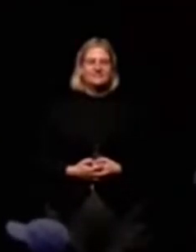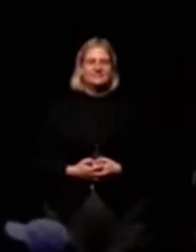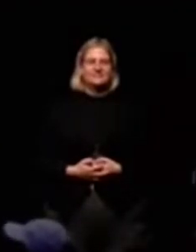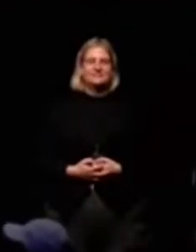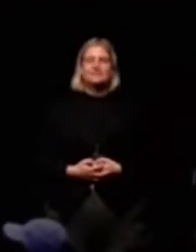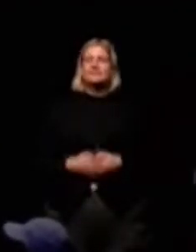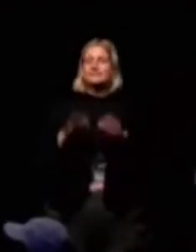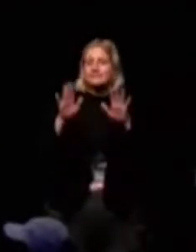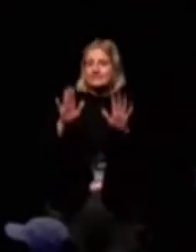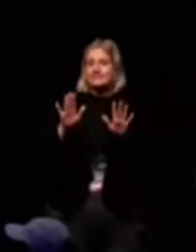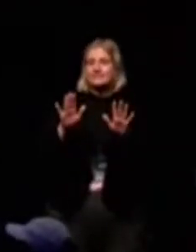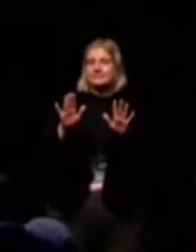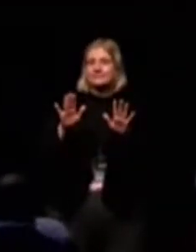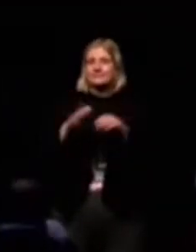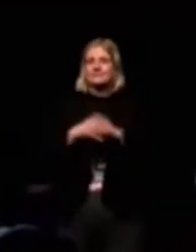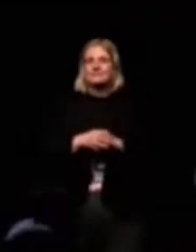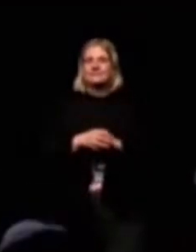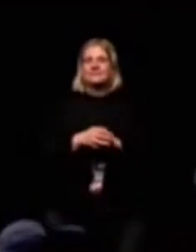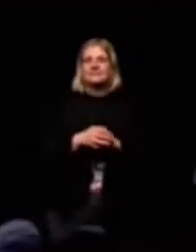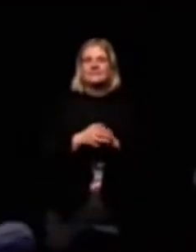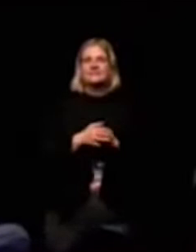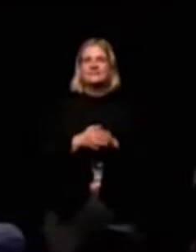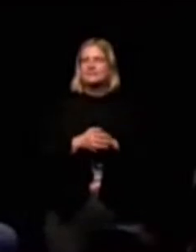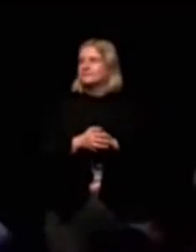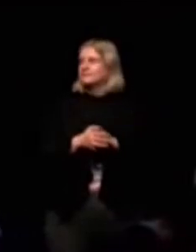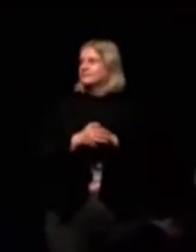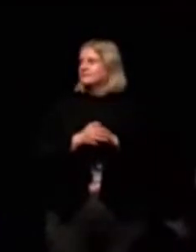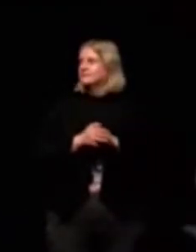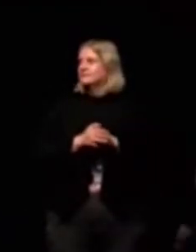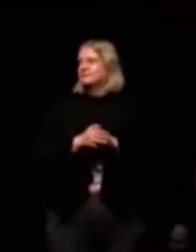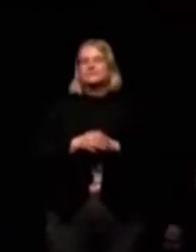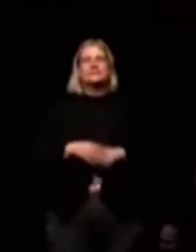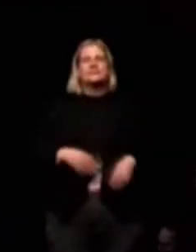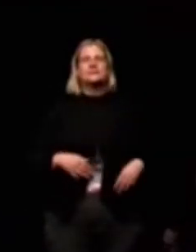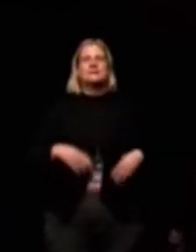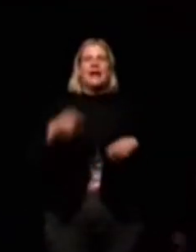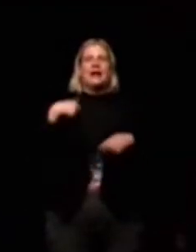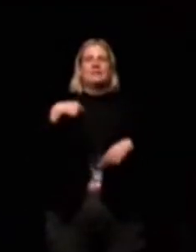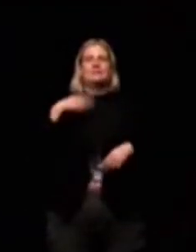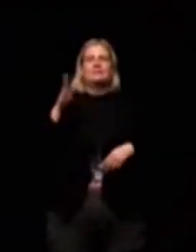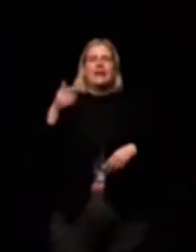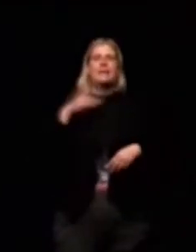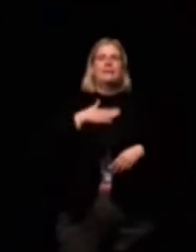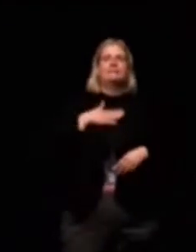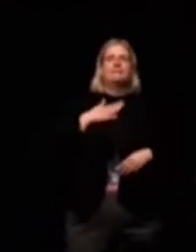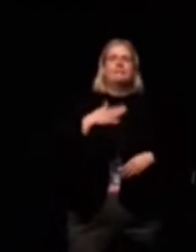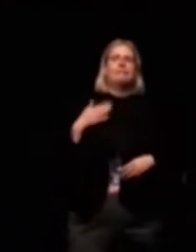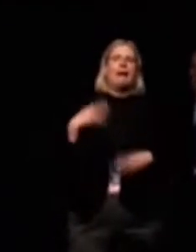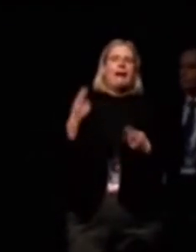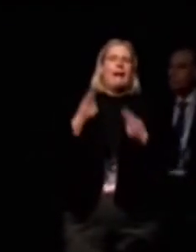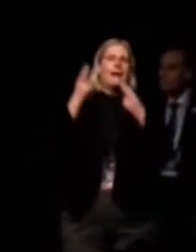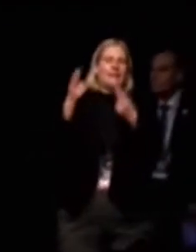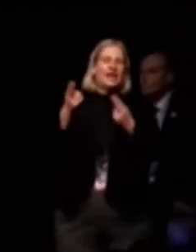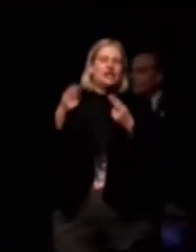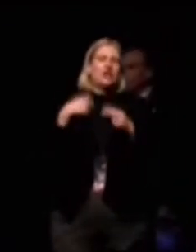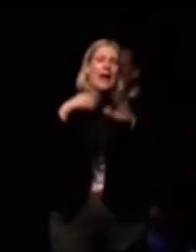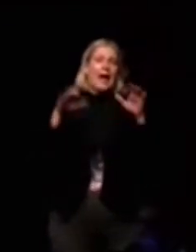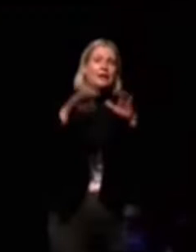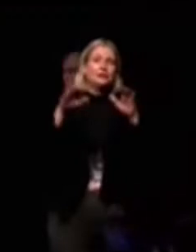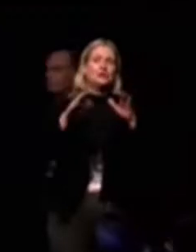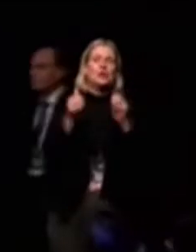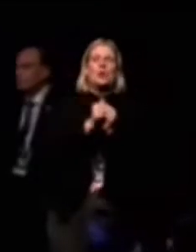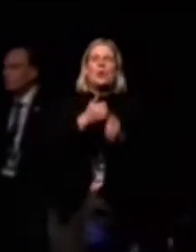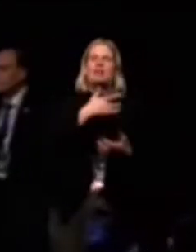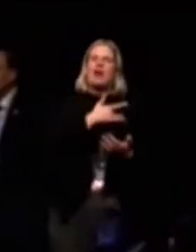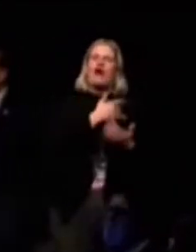Well, I won't keep you in suspense any longer. I accept your nomination, and I do so with a heart